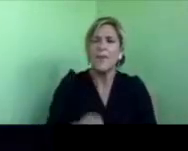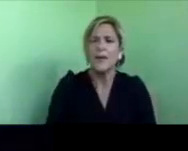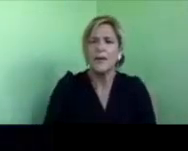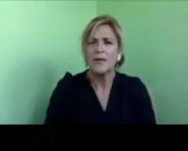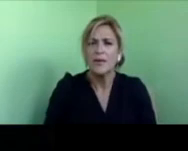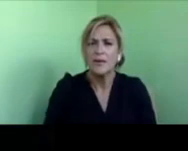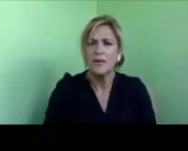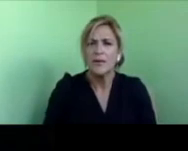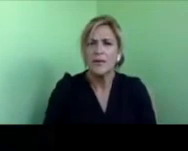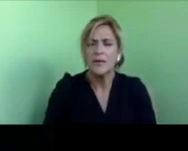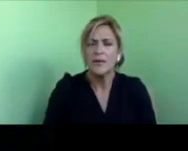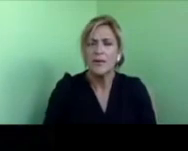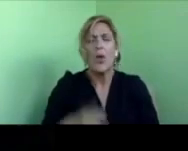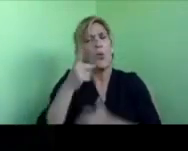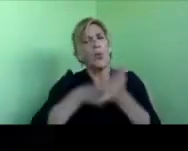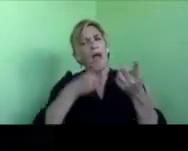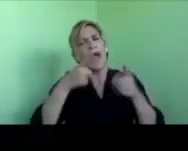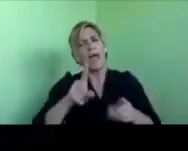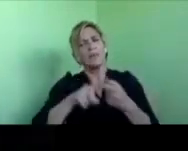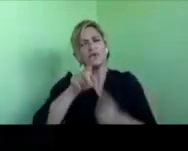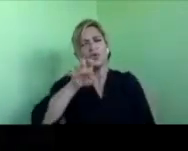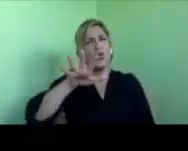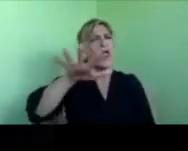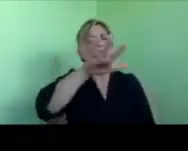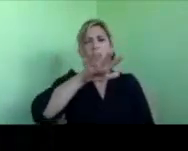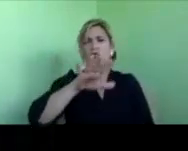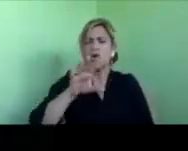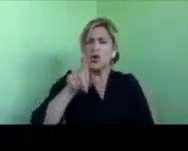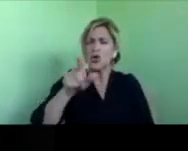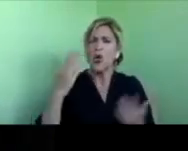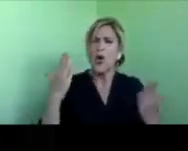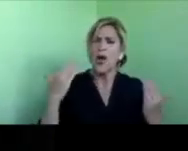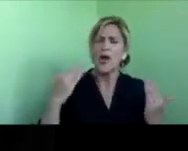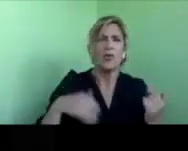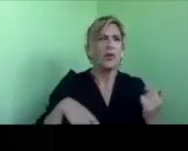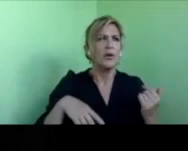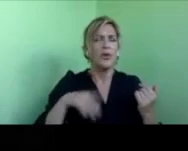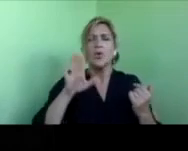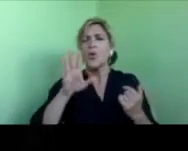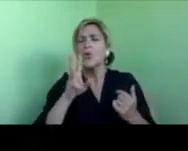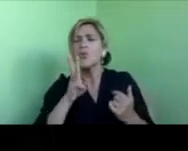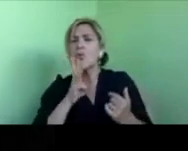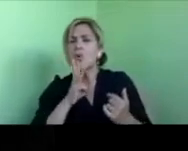What happened to your air, your water, and what's up with your garbage?